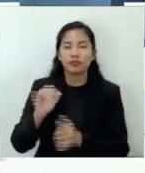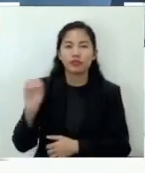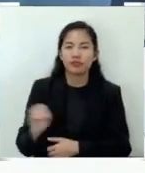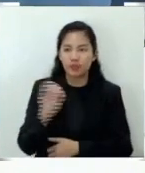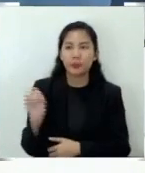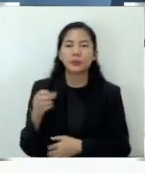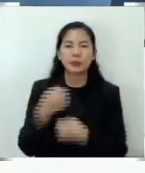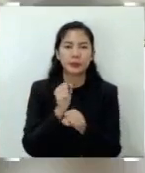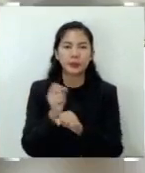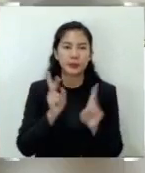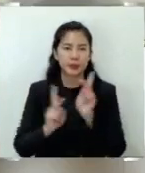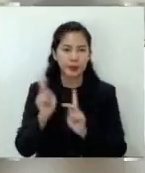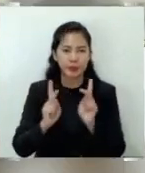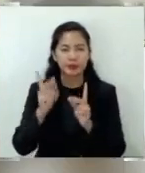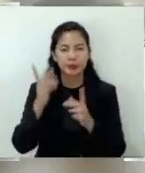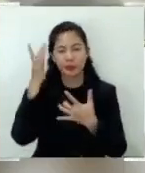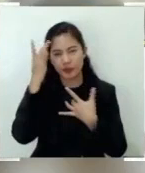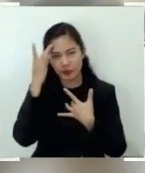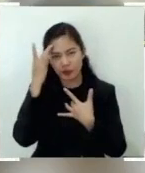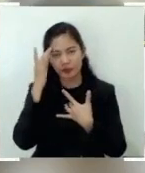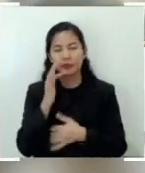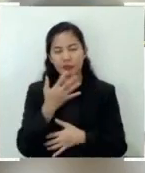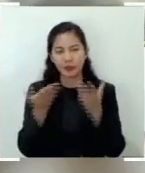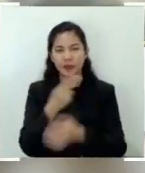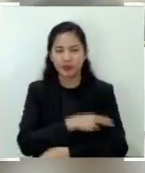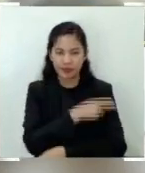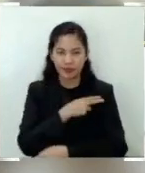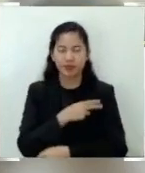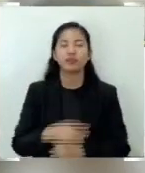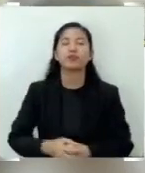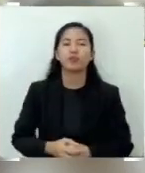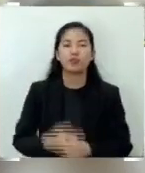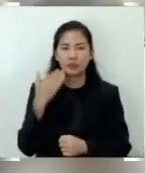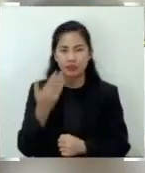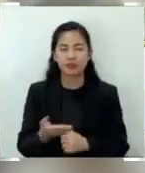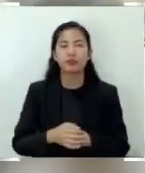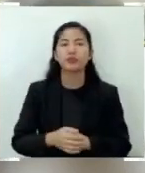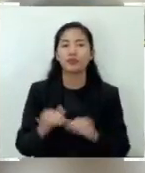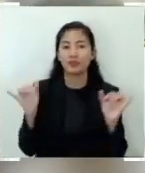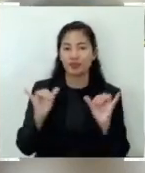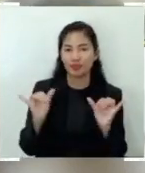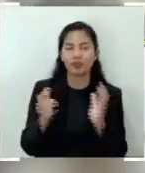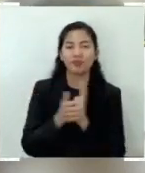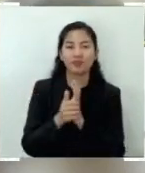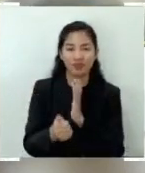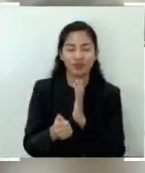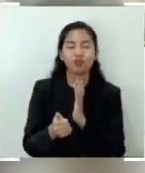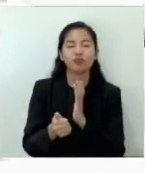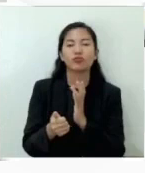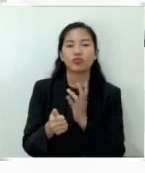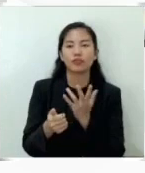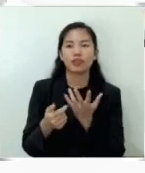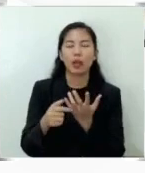and it's killing people. Kamakalawa, ganito ang sinabi ng molecular biologist at Octa Research Fellow na si Father Nicanor